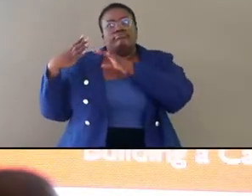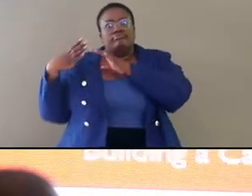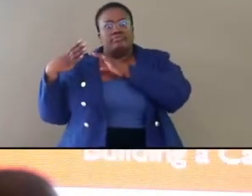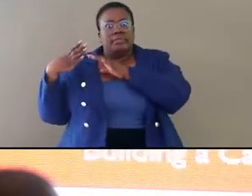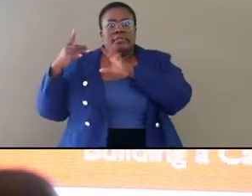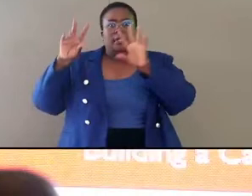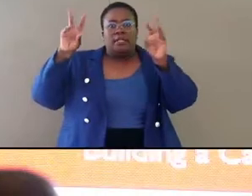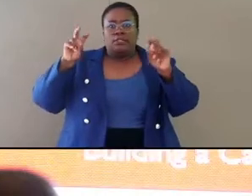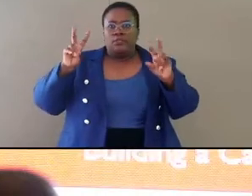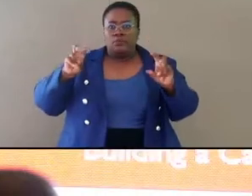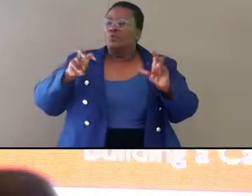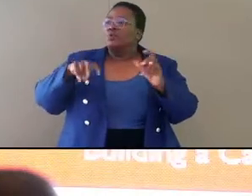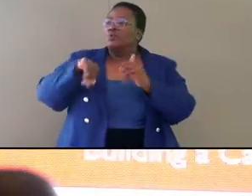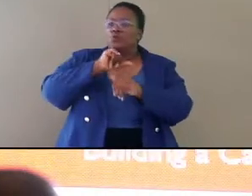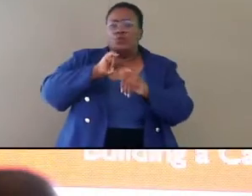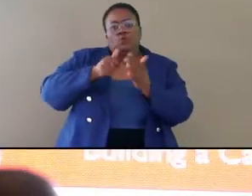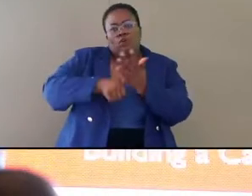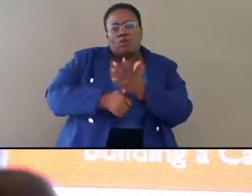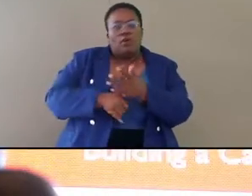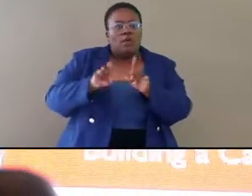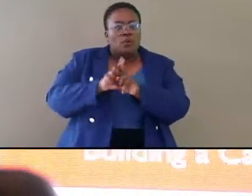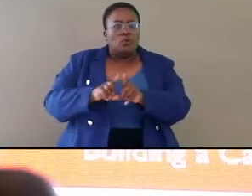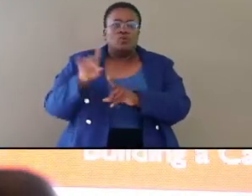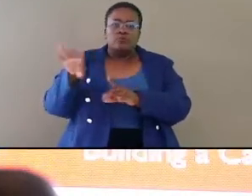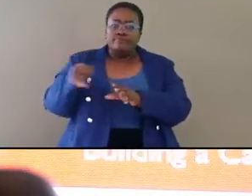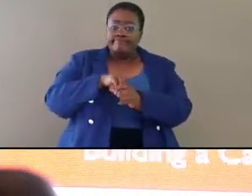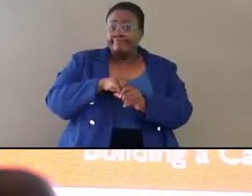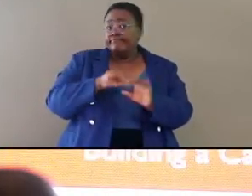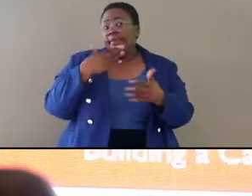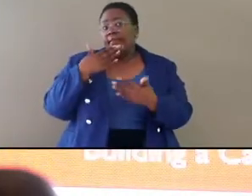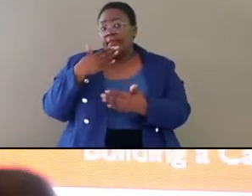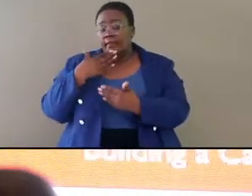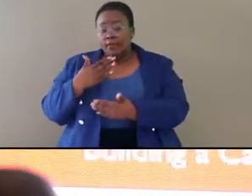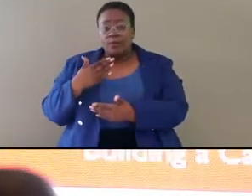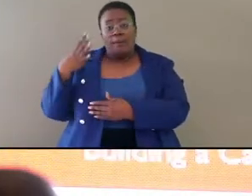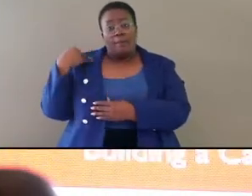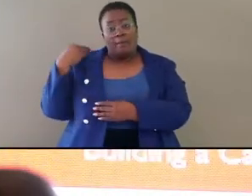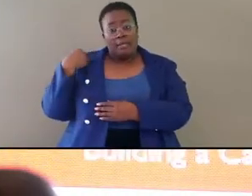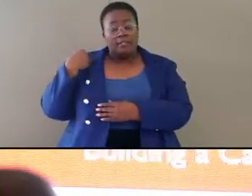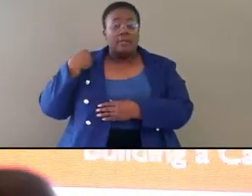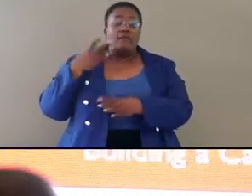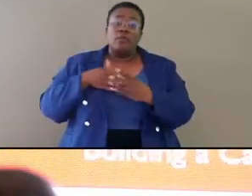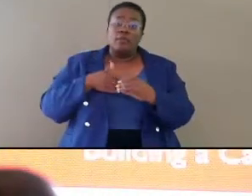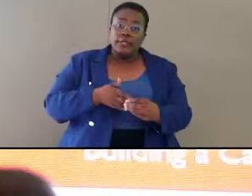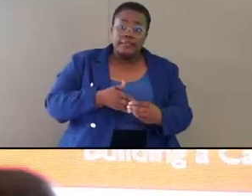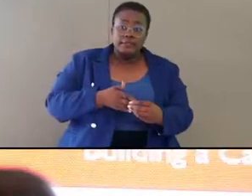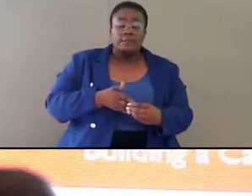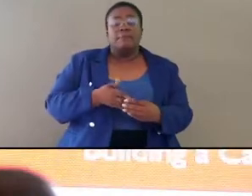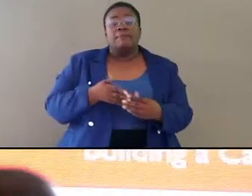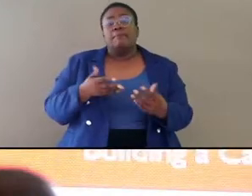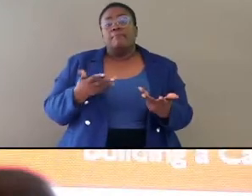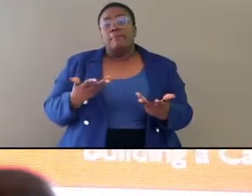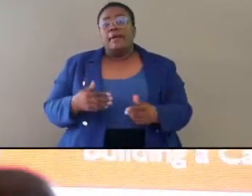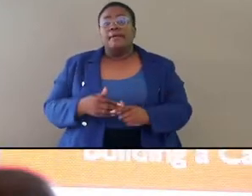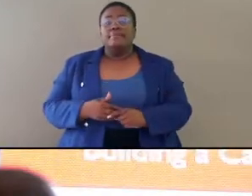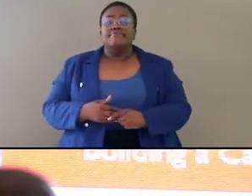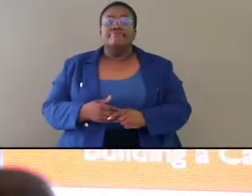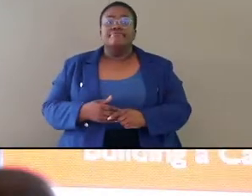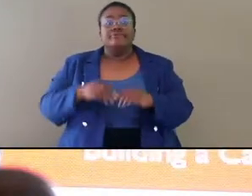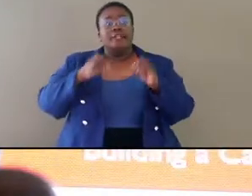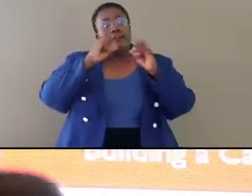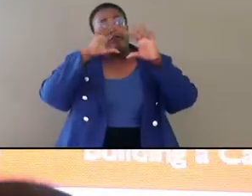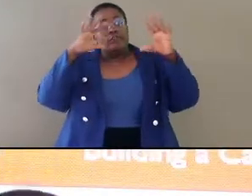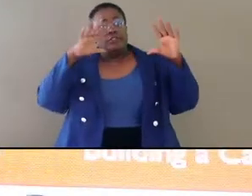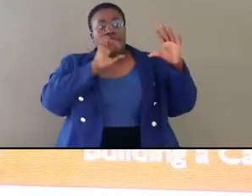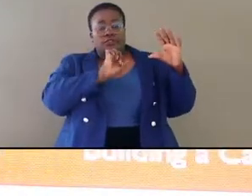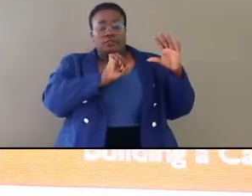of social grants. So, thank you very much, Minister, for the leadership, for the vision that you are